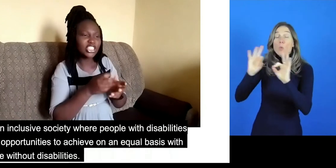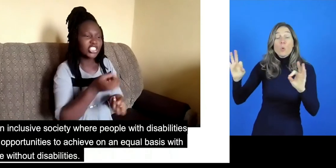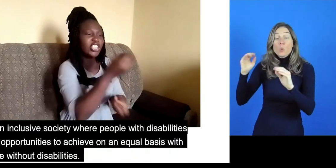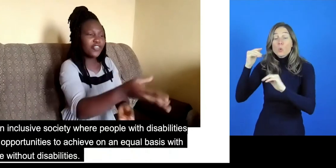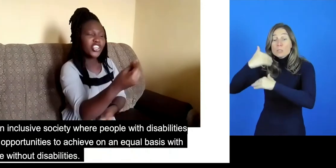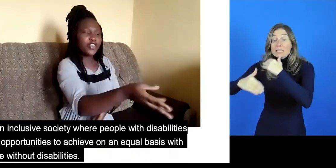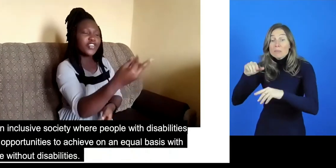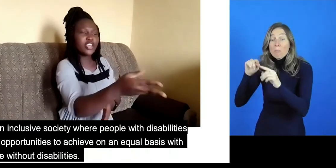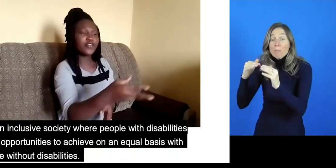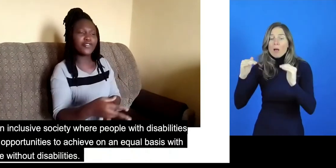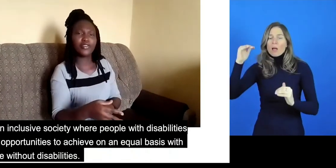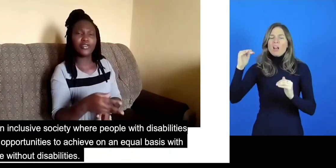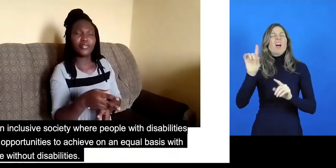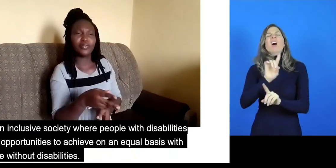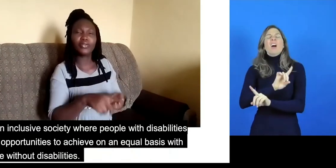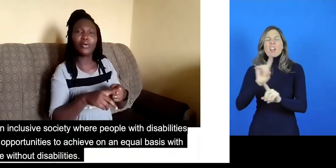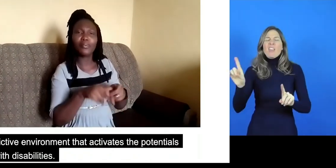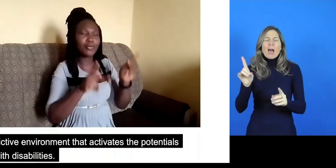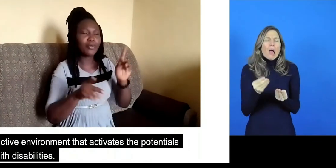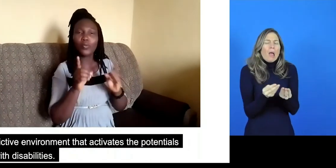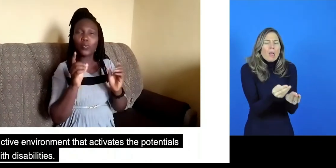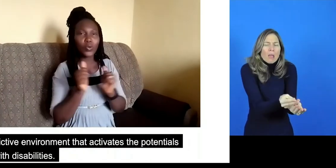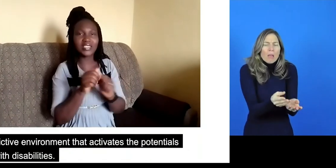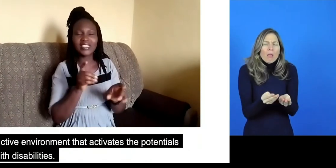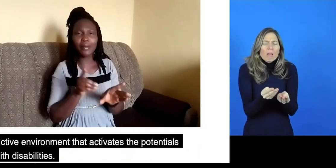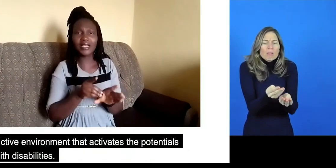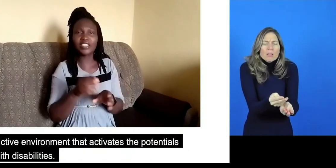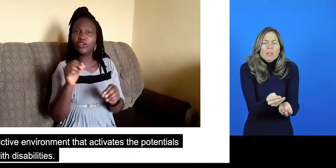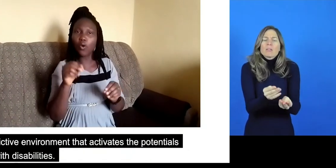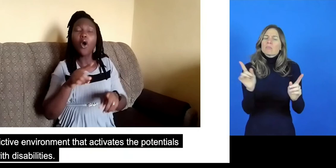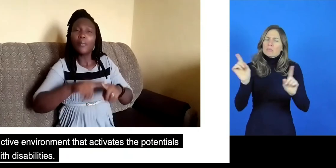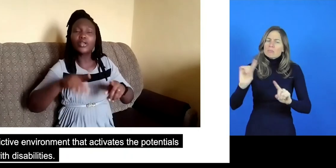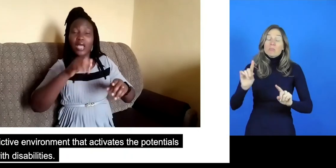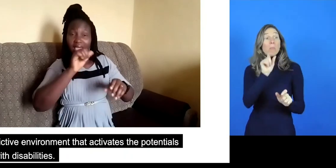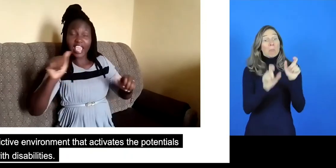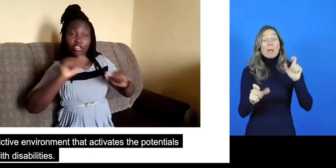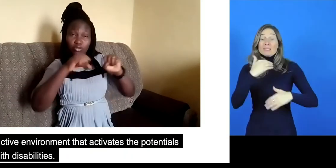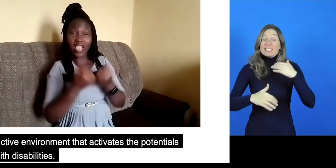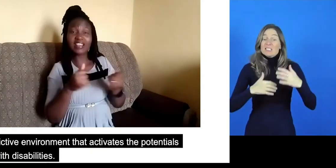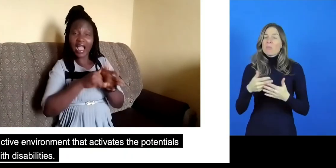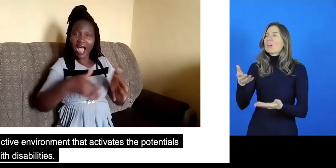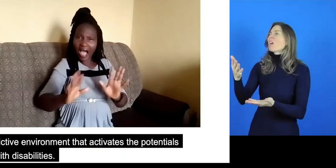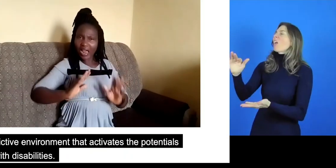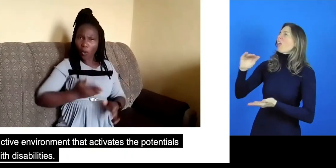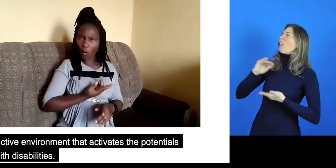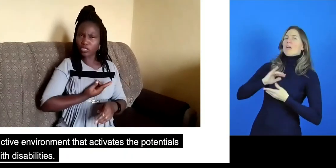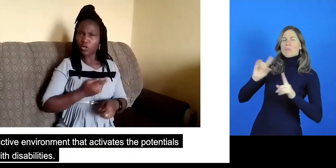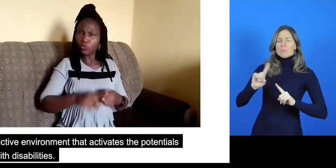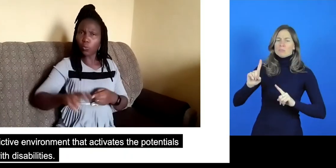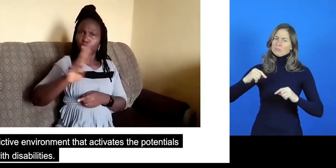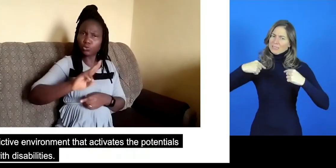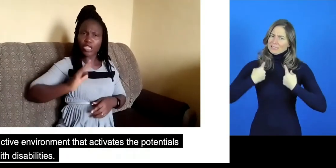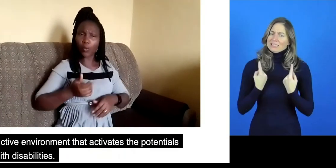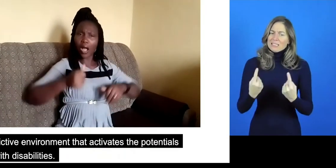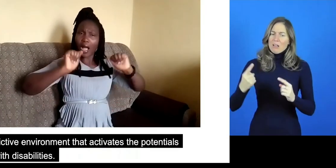that give to people with disability, no, but a society that allows